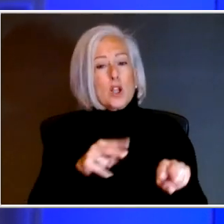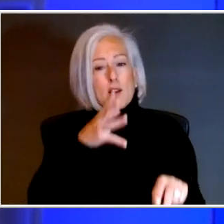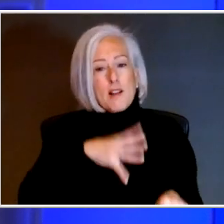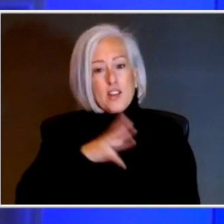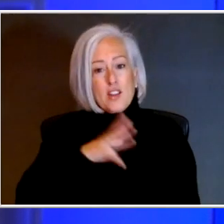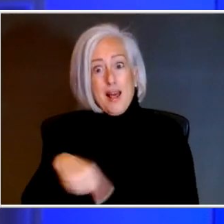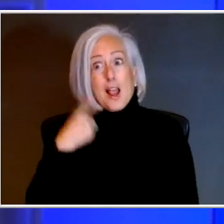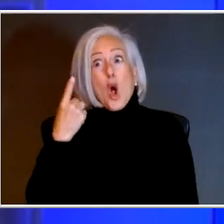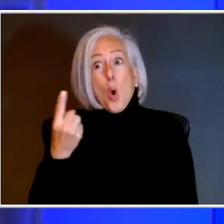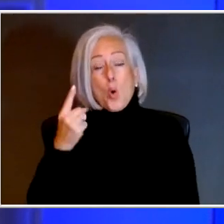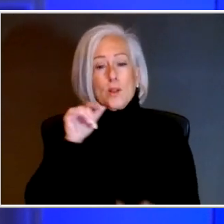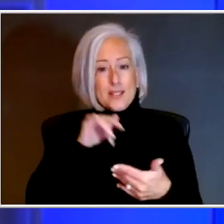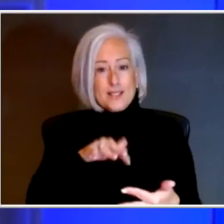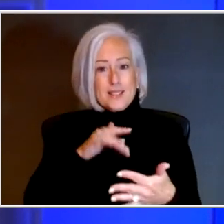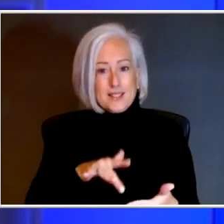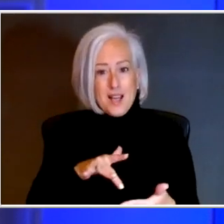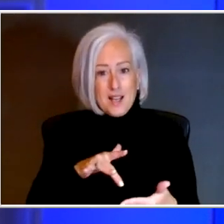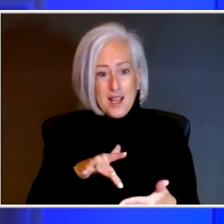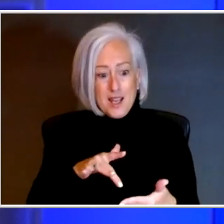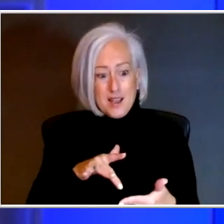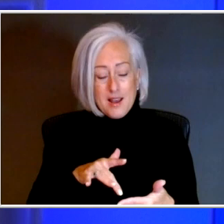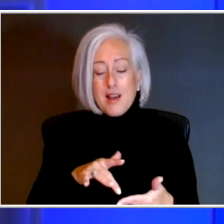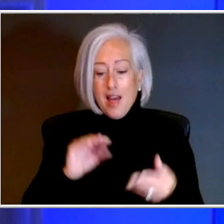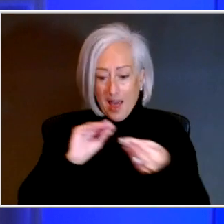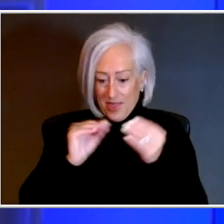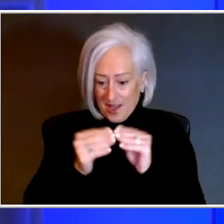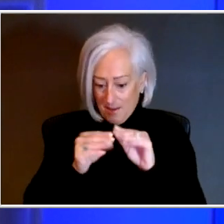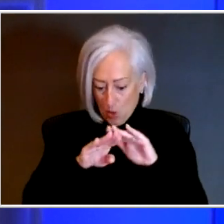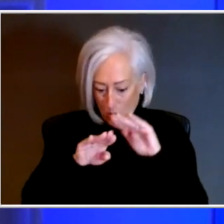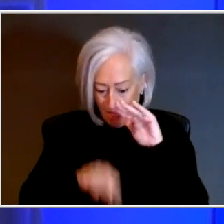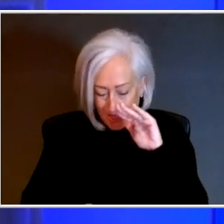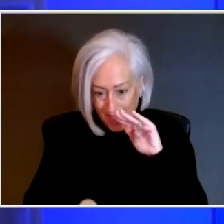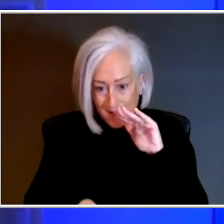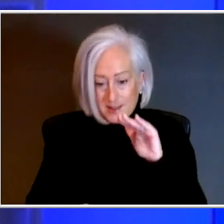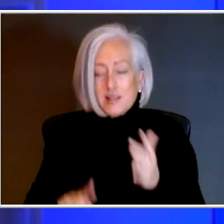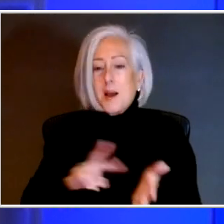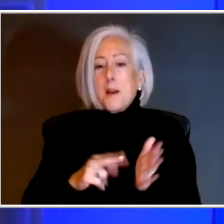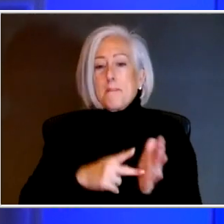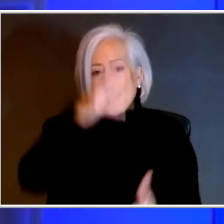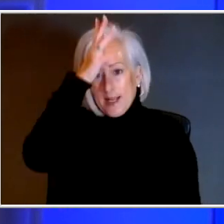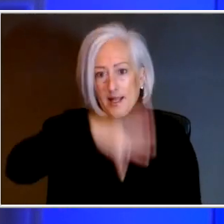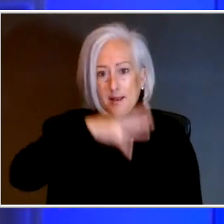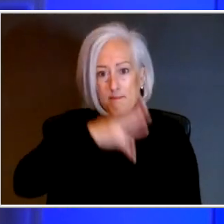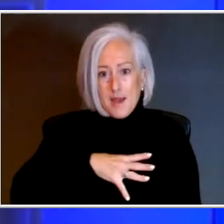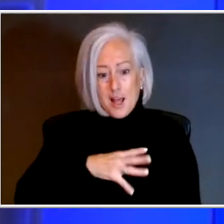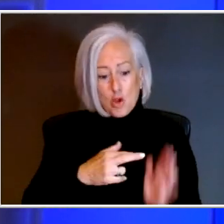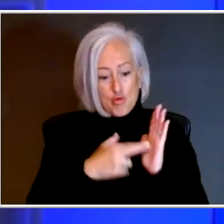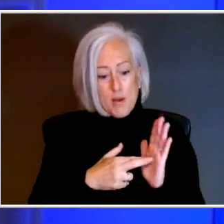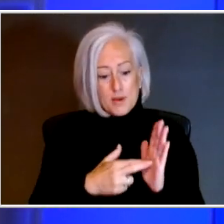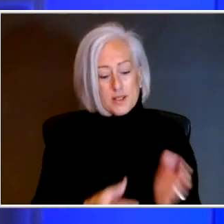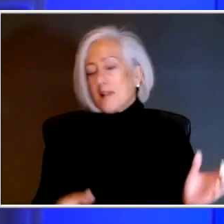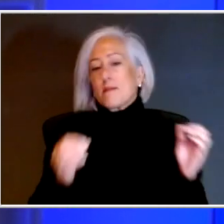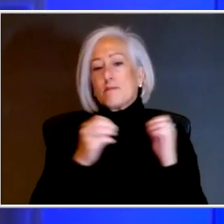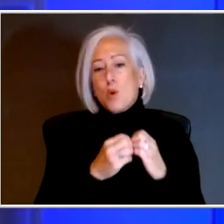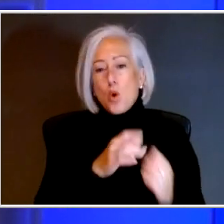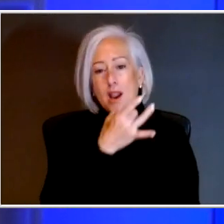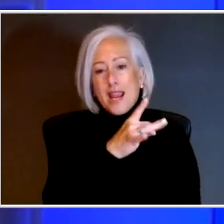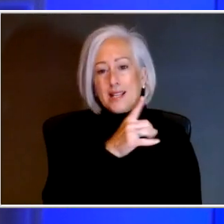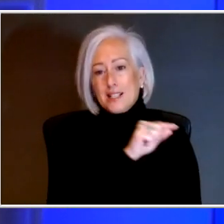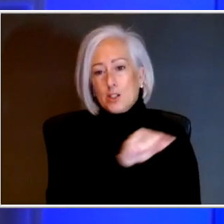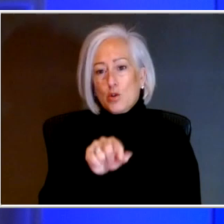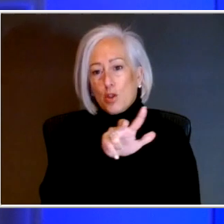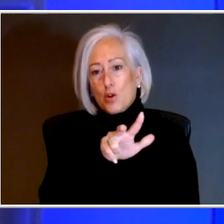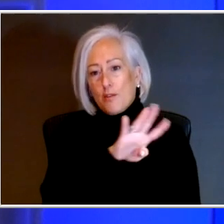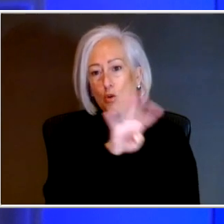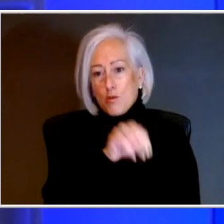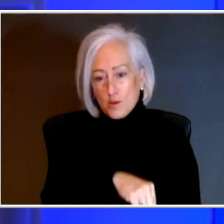studies. The numbers were even significantly lower. So males were represented in male-only studies about 18 to 34% of the time, and females